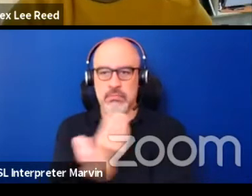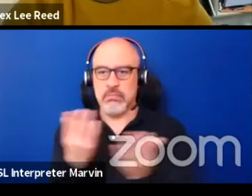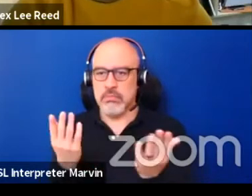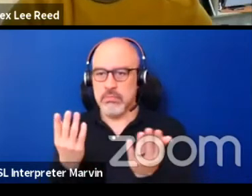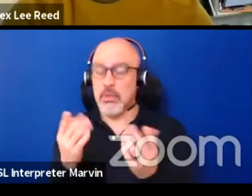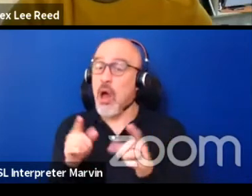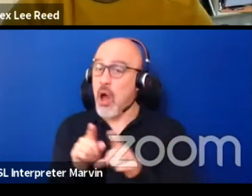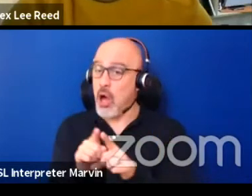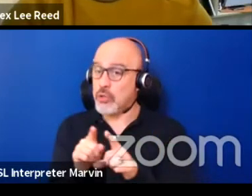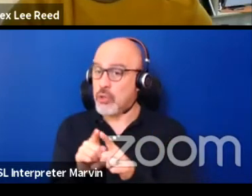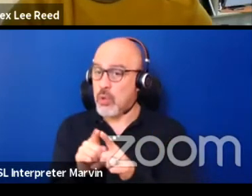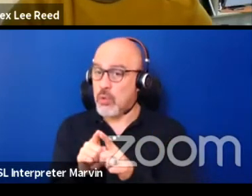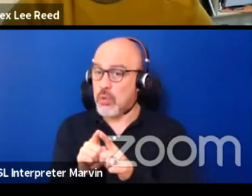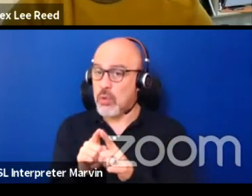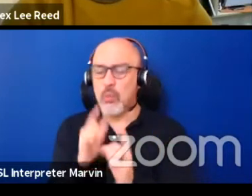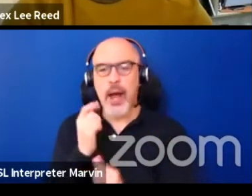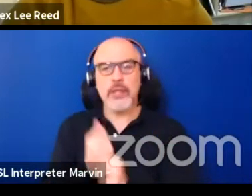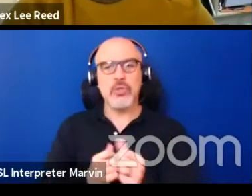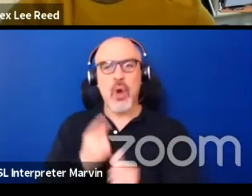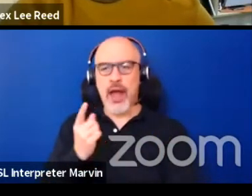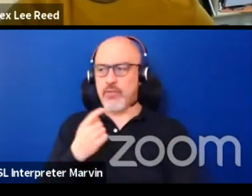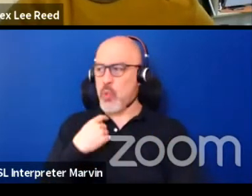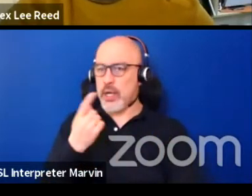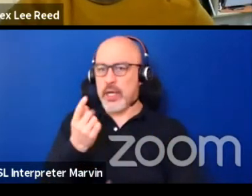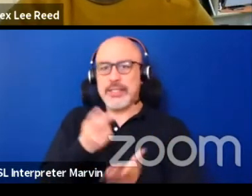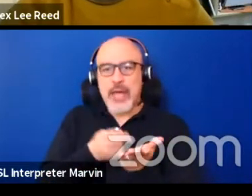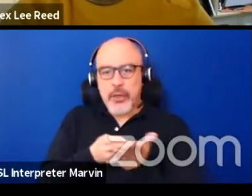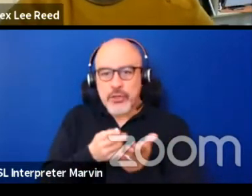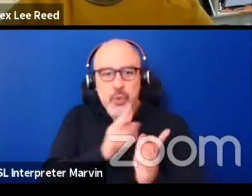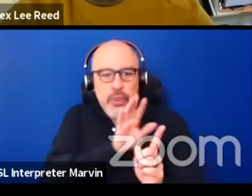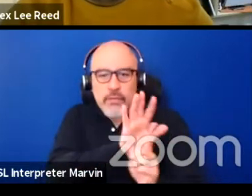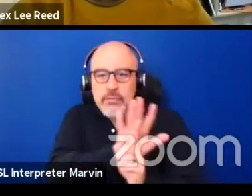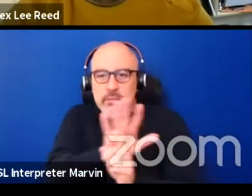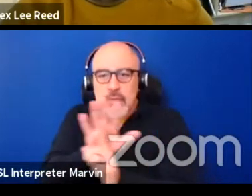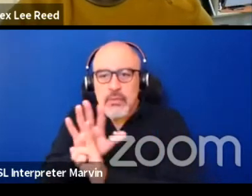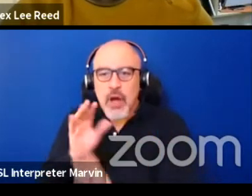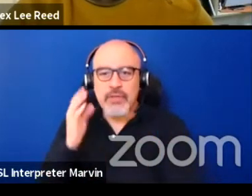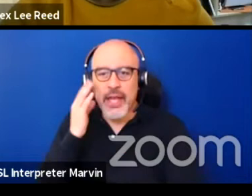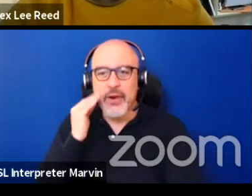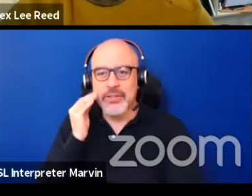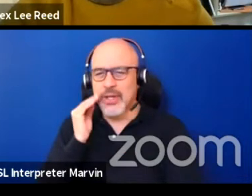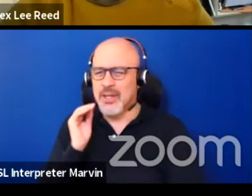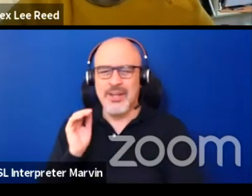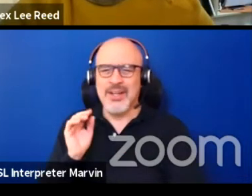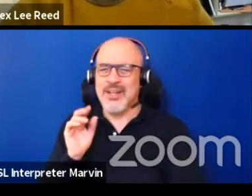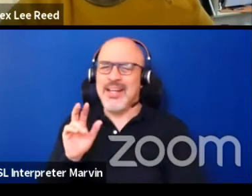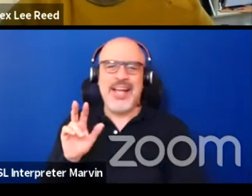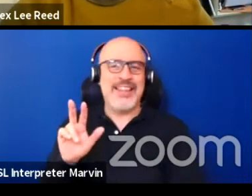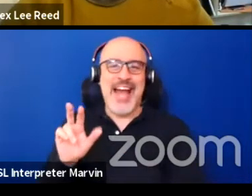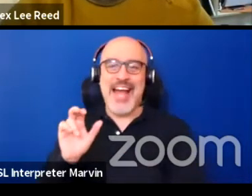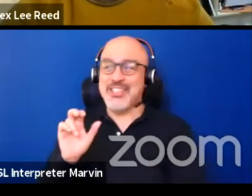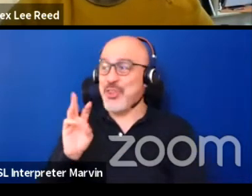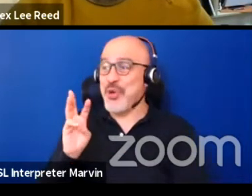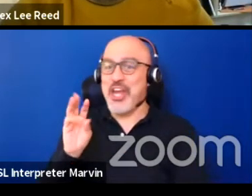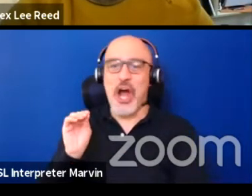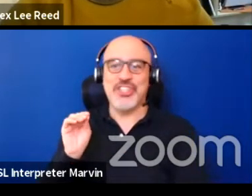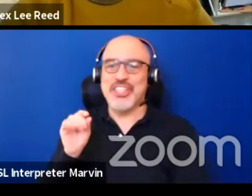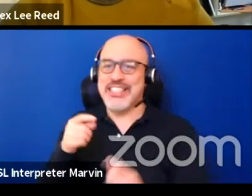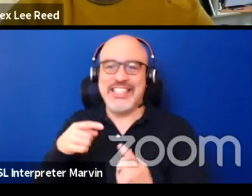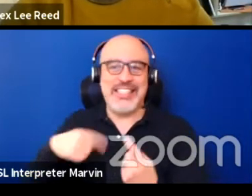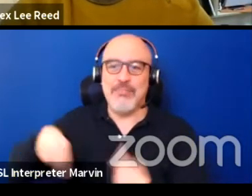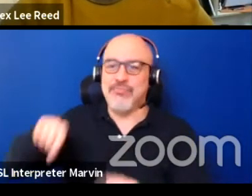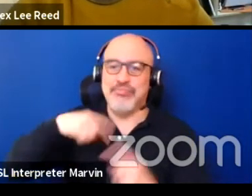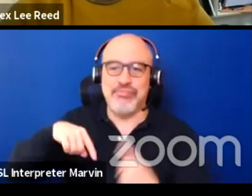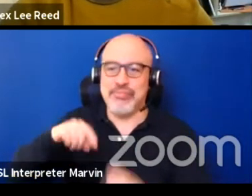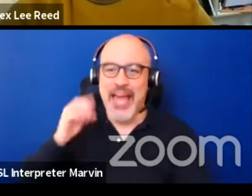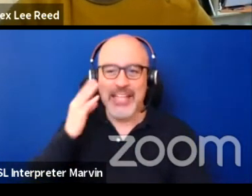right? So that everybody can tell the truth of their experience. And I think that that's a 360 degree experience when you can tell the